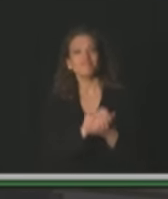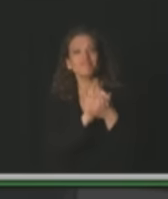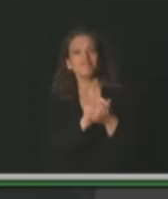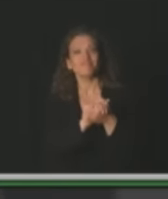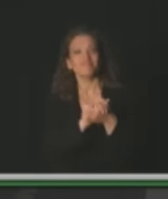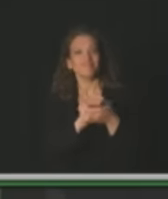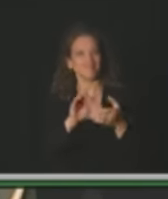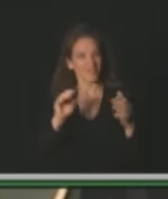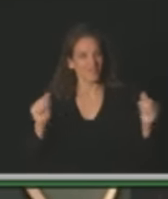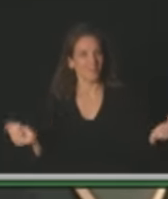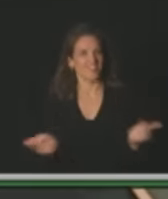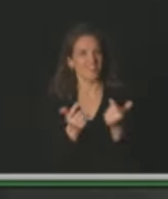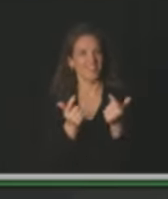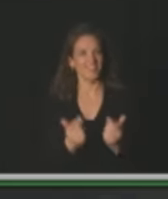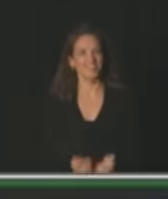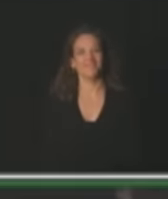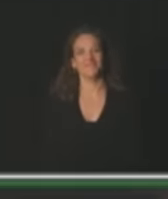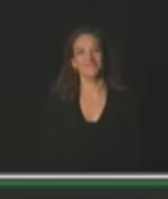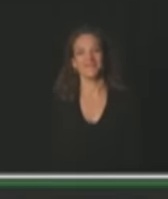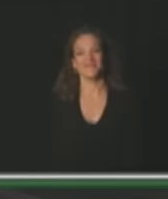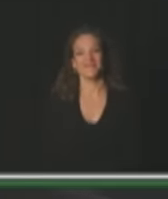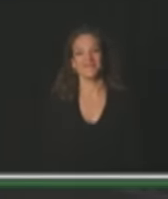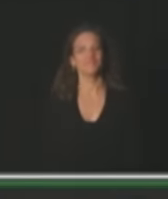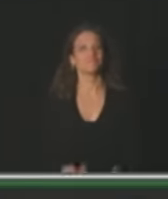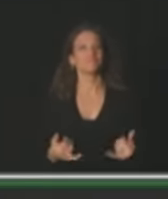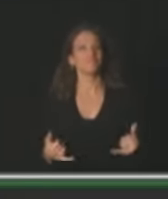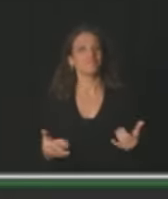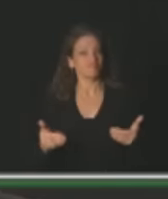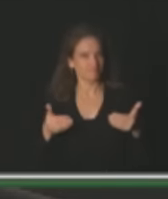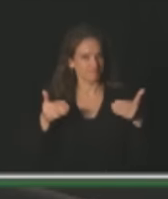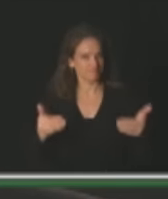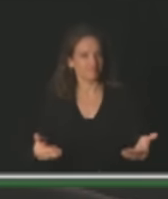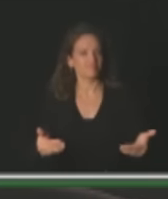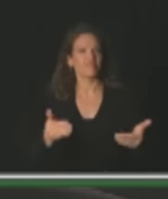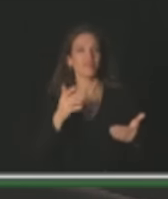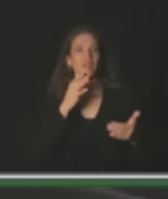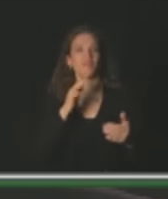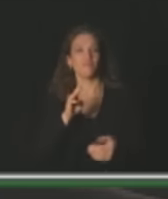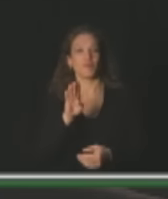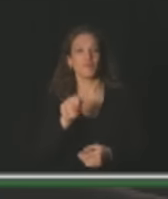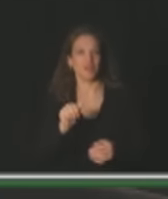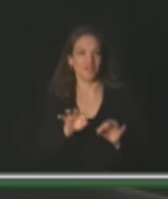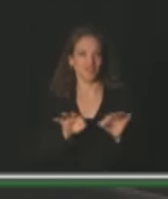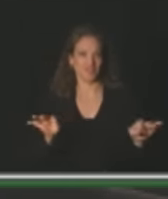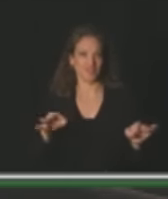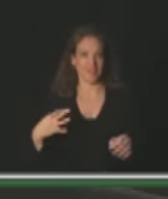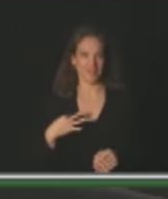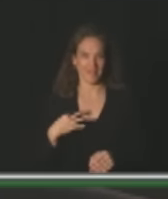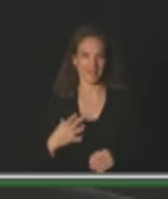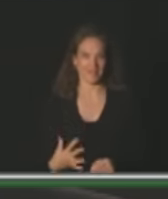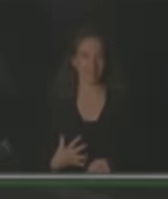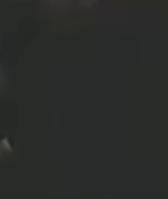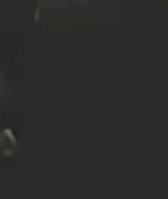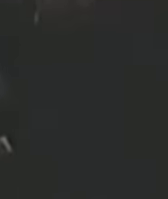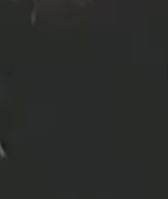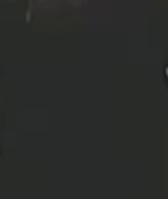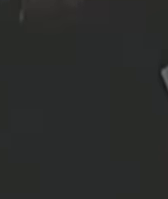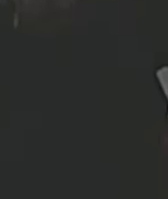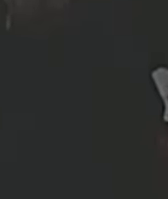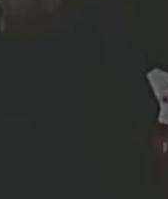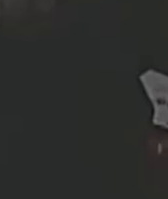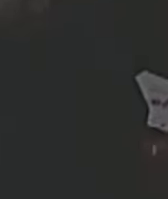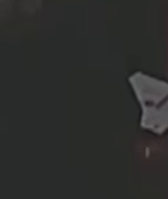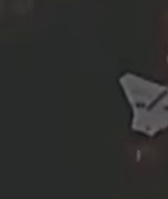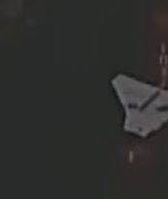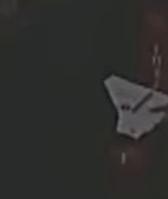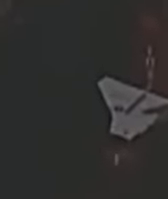Congratulations to all of them. We now move forward with the presentation of bachelor's degree candidates. Faculty marshals, please escort the